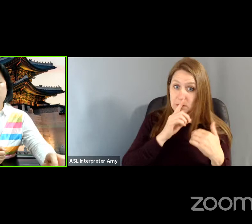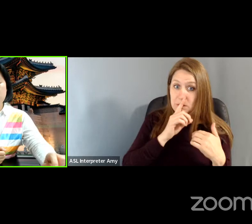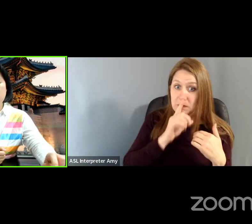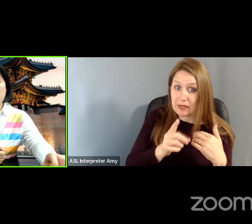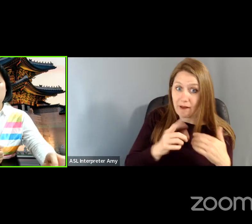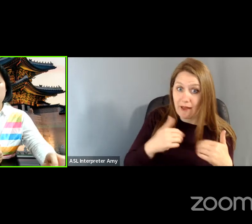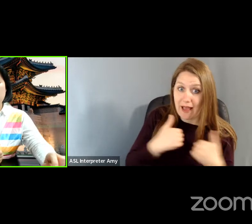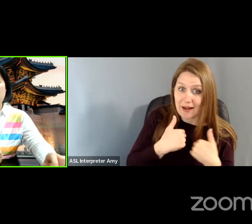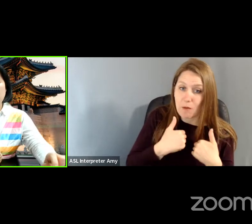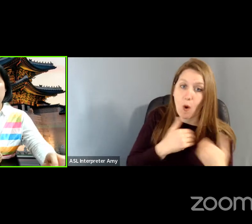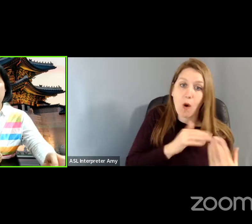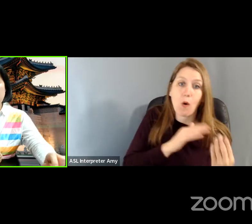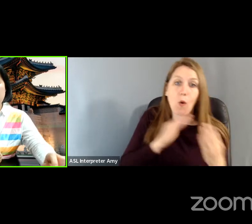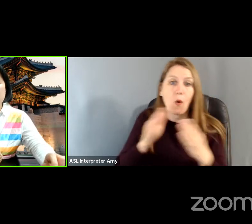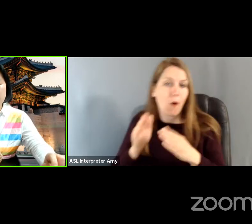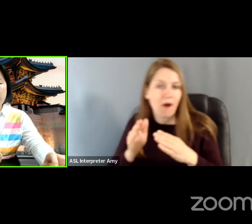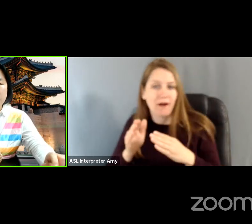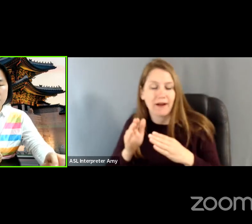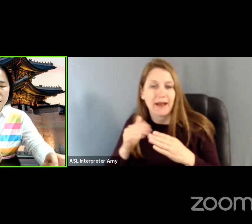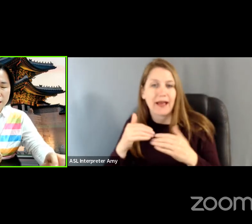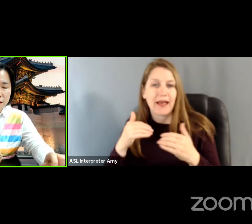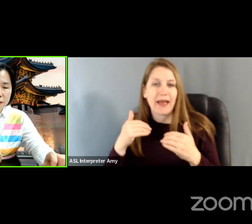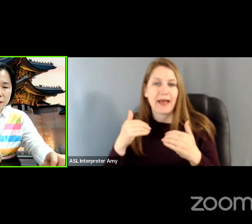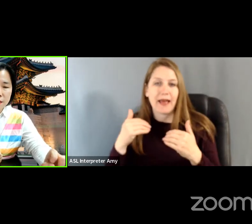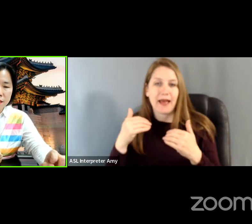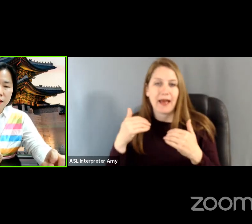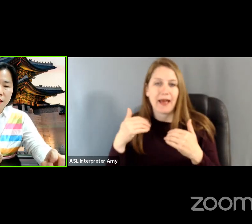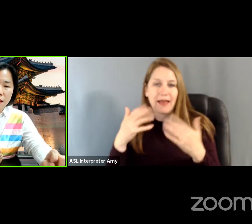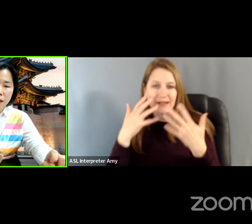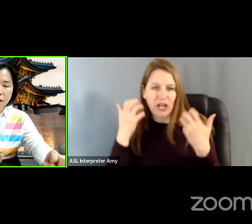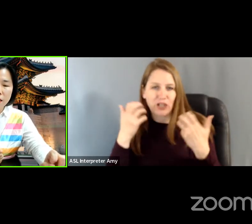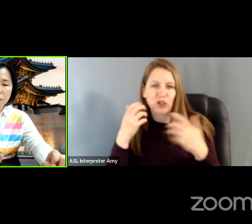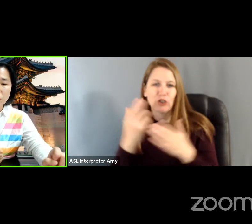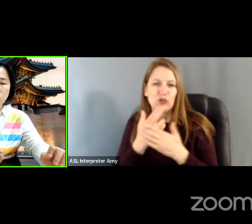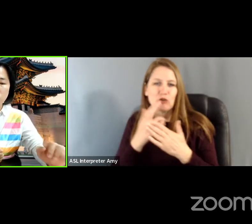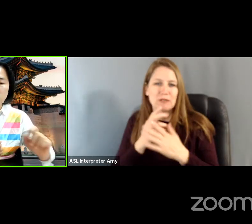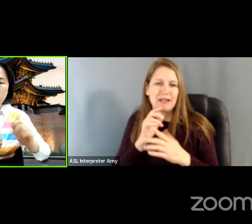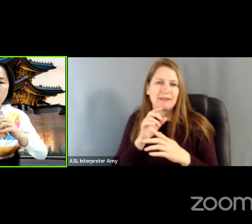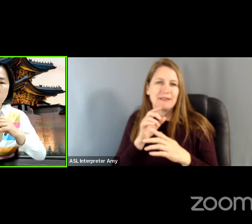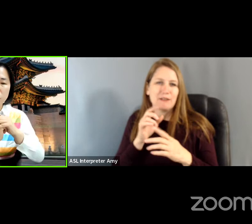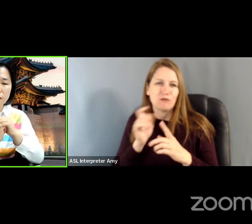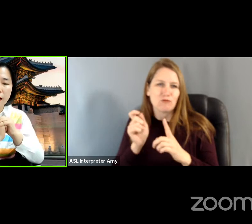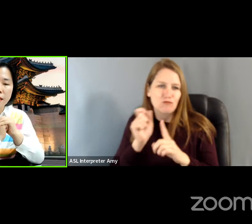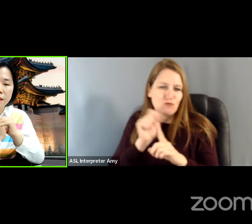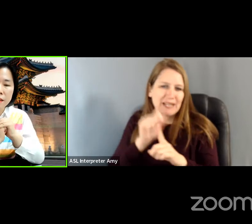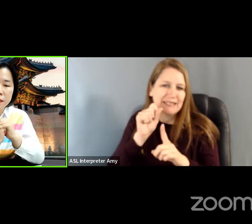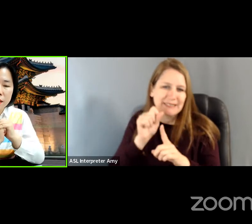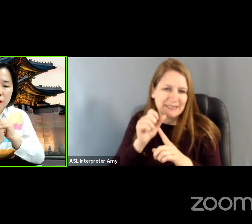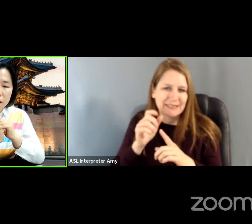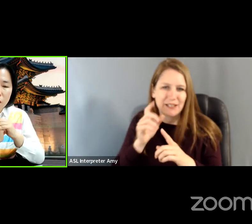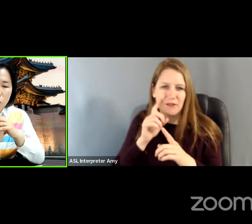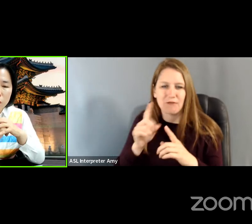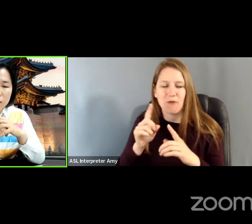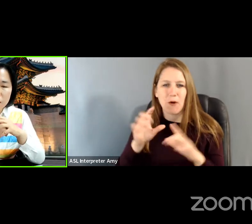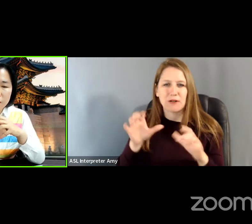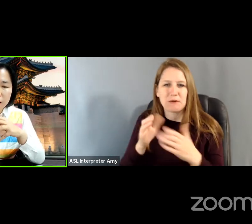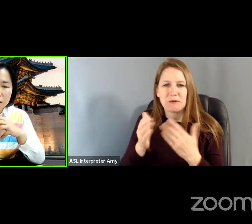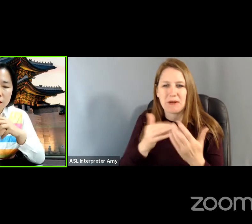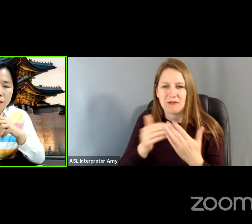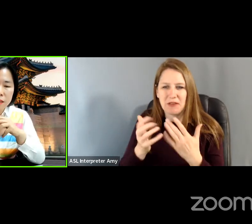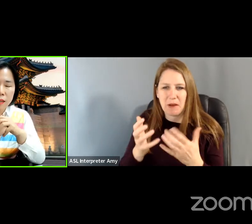tricks to satisfy its desires and instincts, and even to the story of a tiger